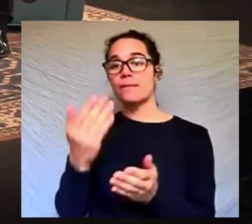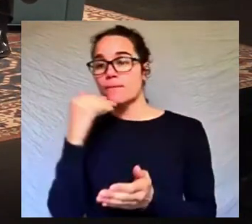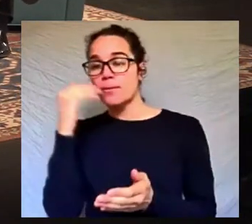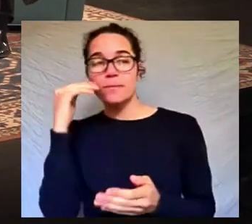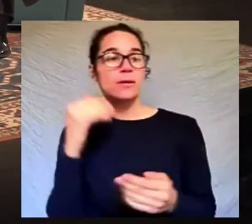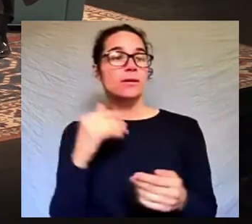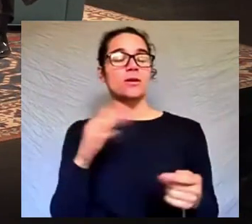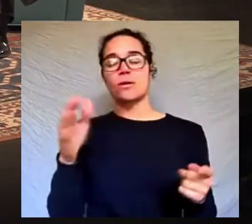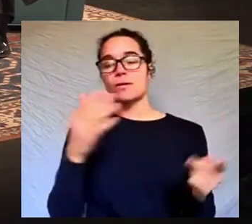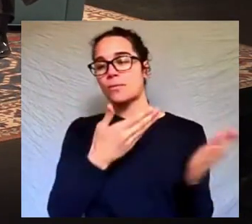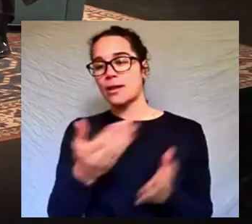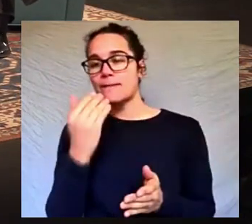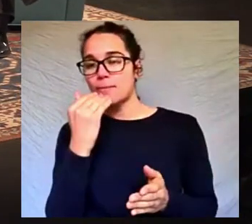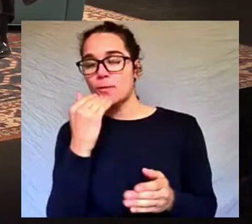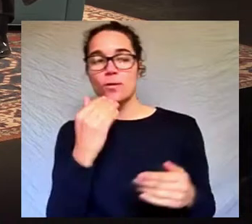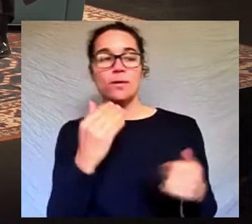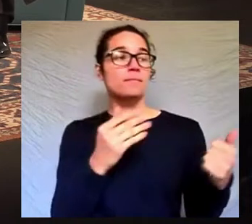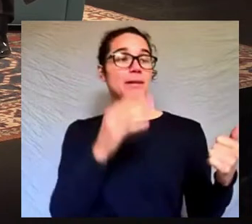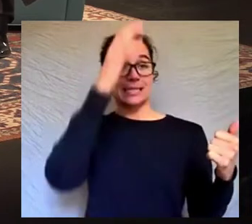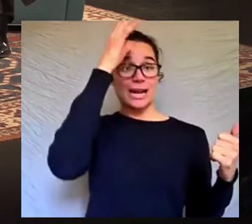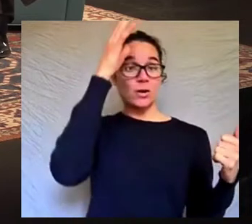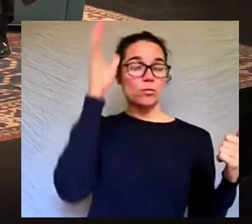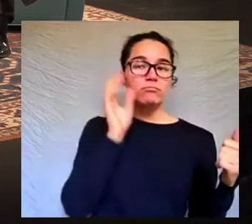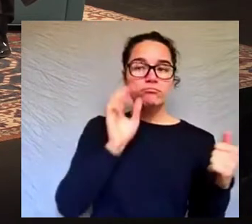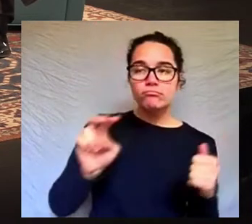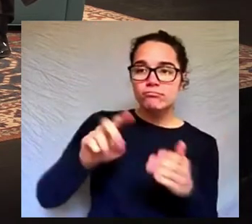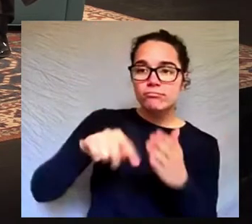I to go visit them and have conversations with them so